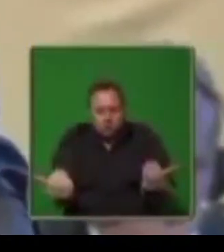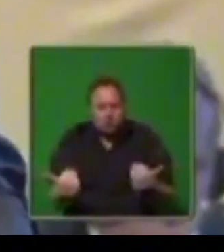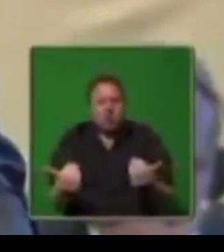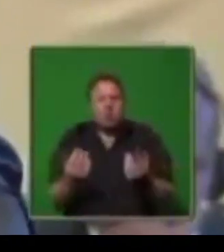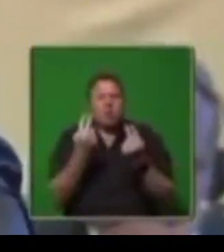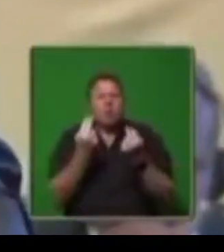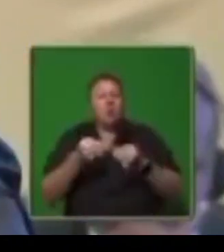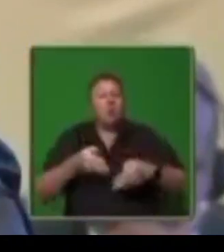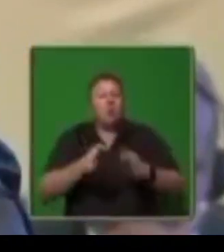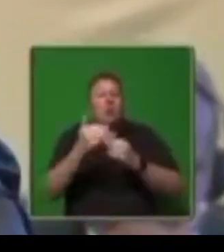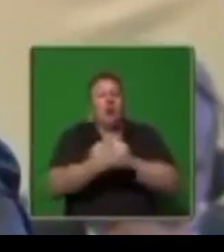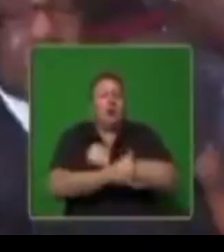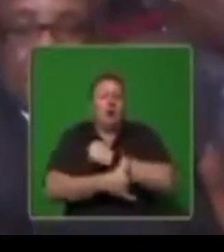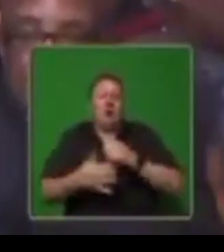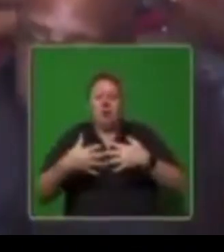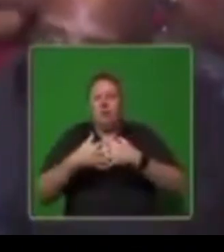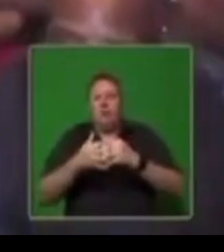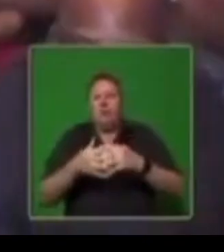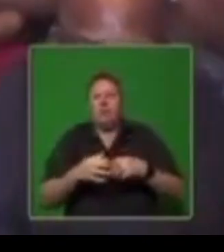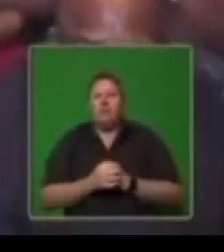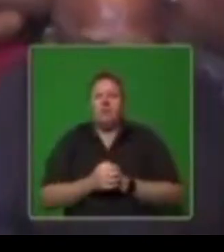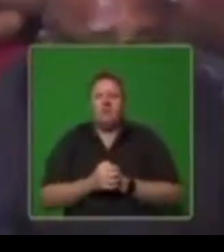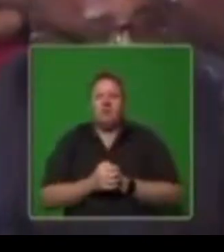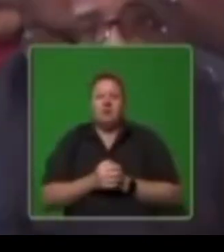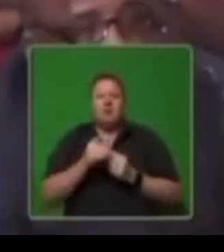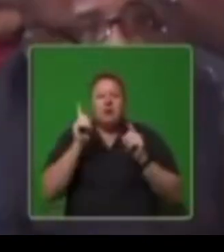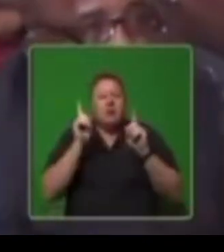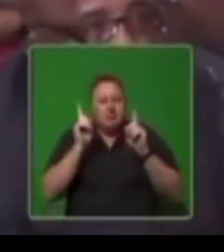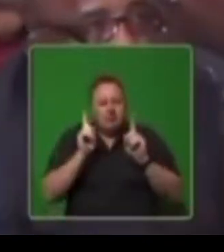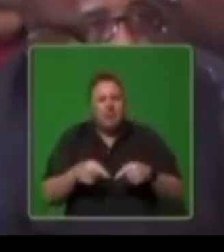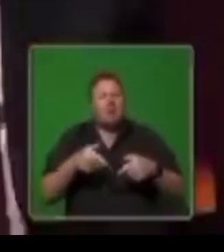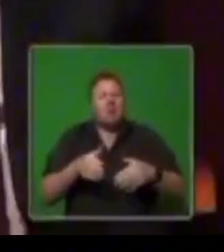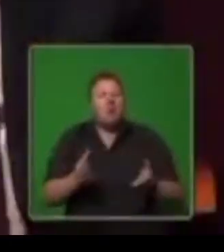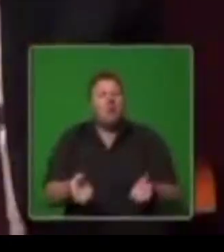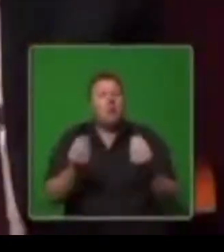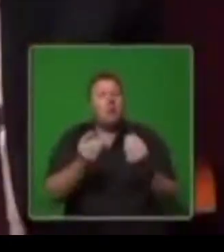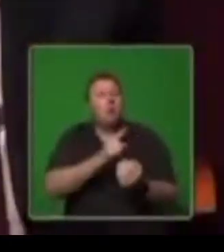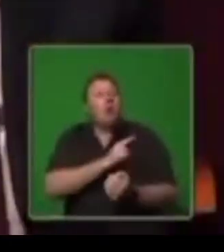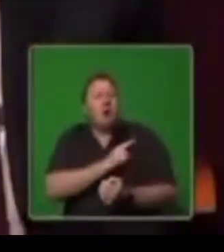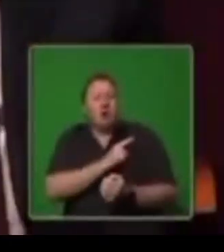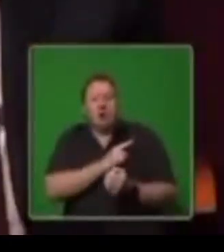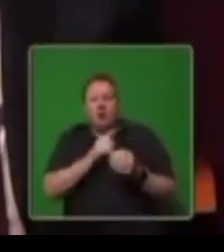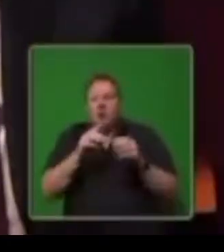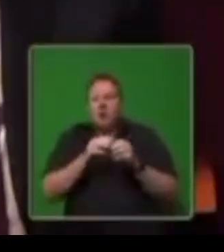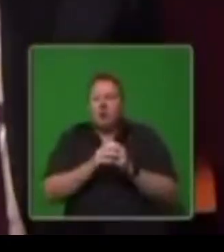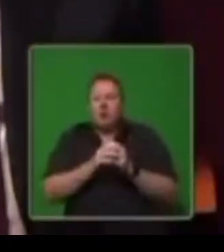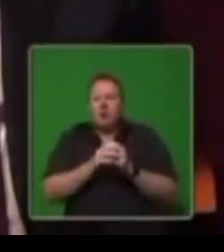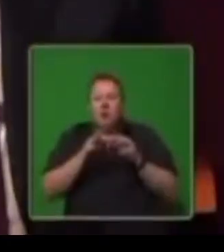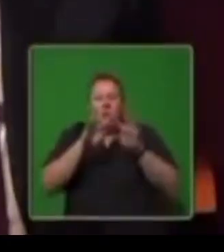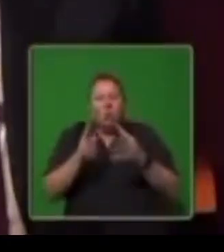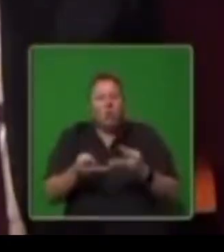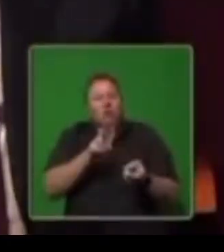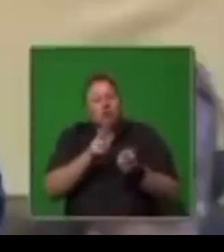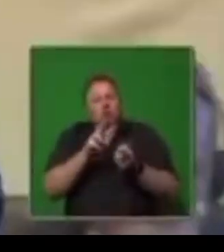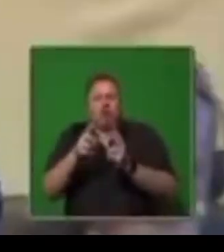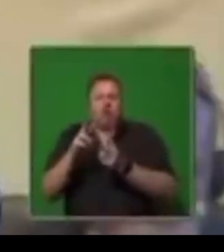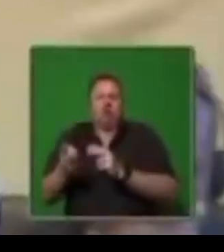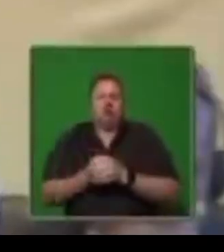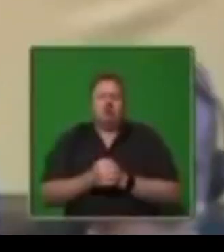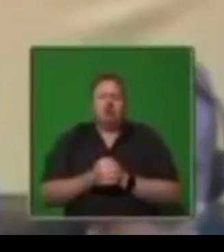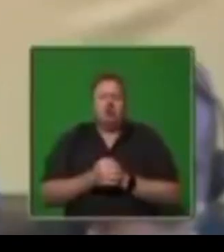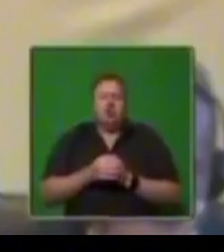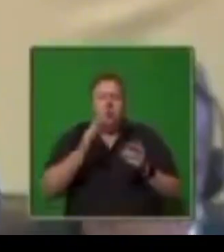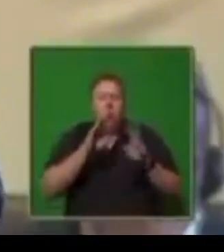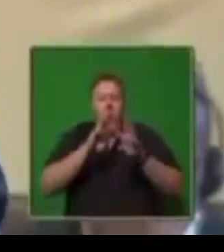chart a new path for our country. We must chart this path in a world that is rapidly changing. It